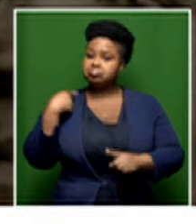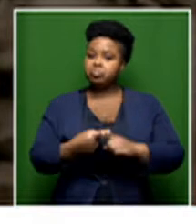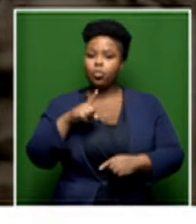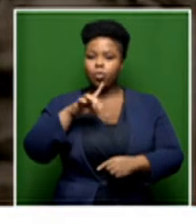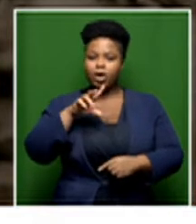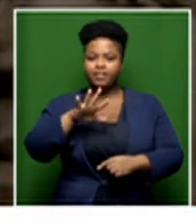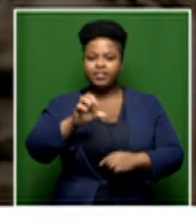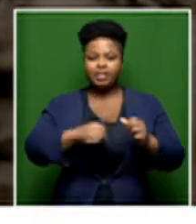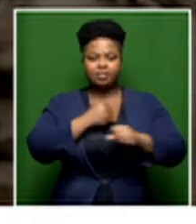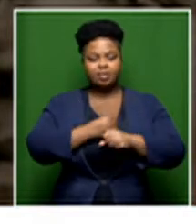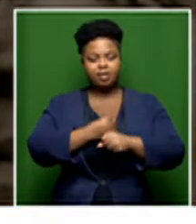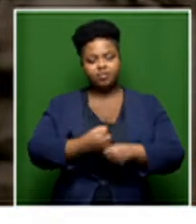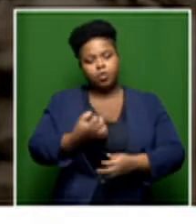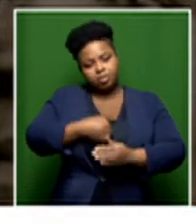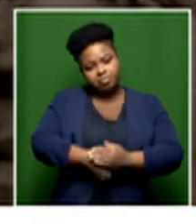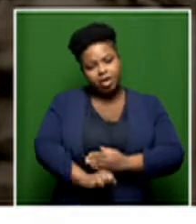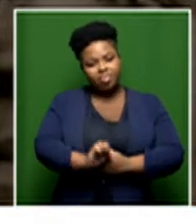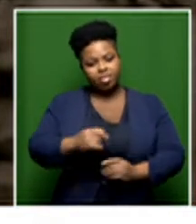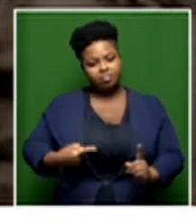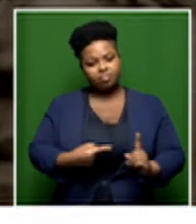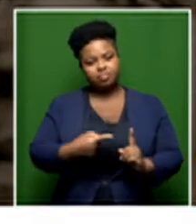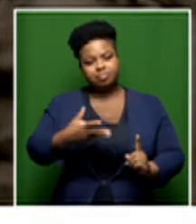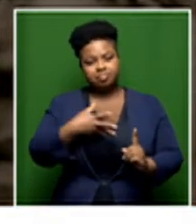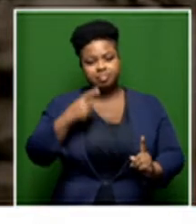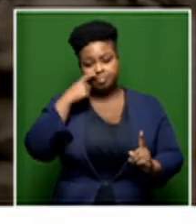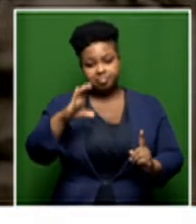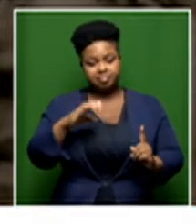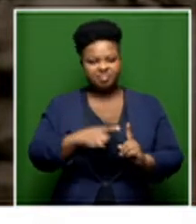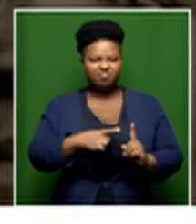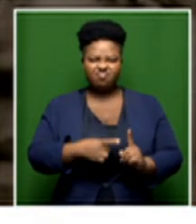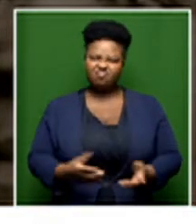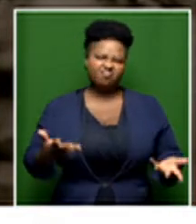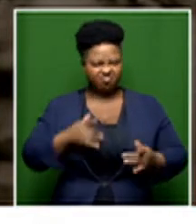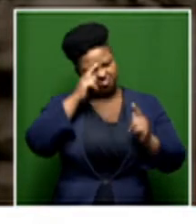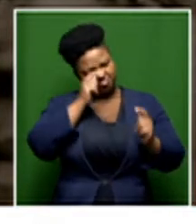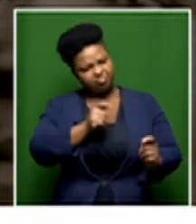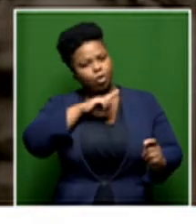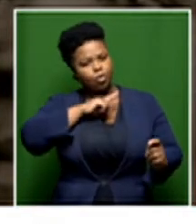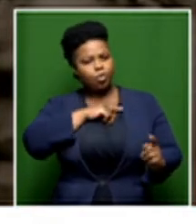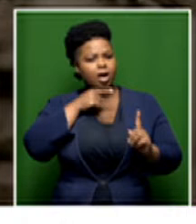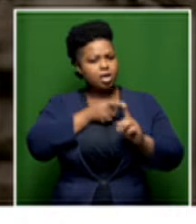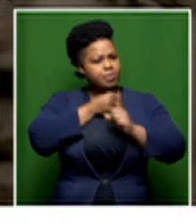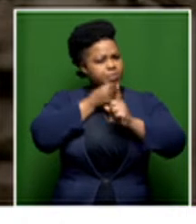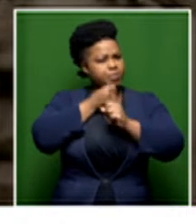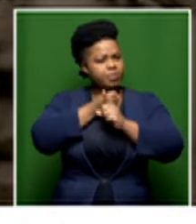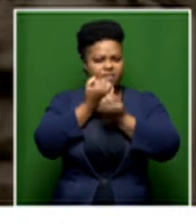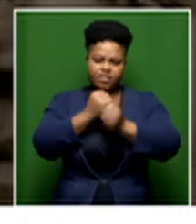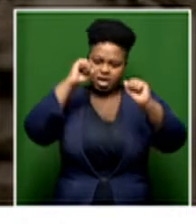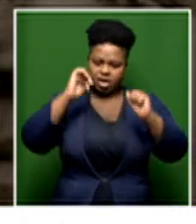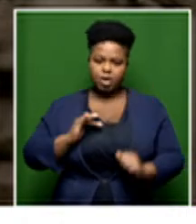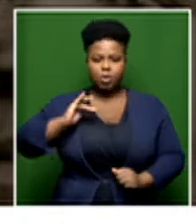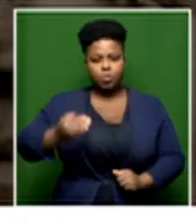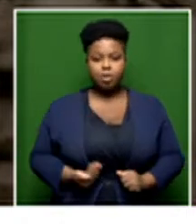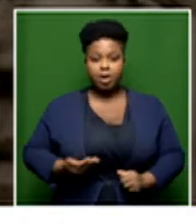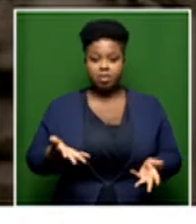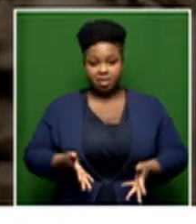the birth of the human rights campaigner, Charlotte Maxeke. Maxeke is widely credited for having paved the way for women